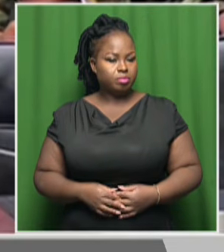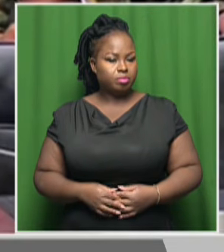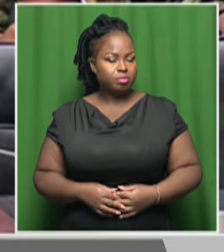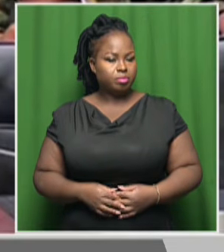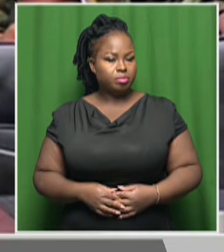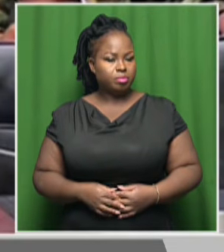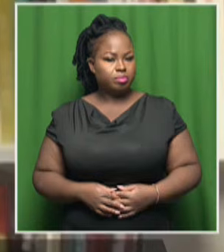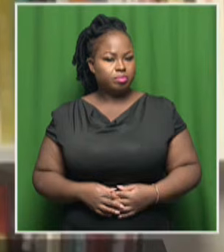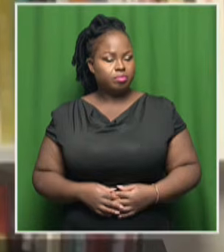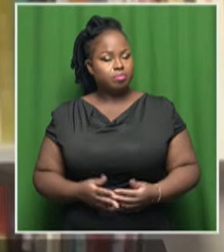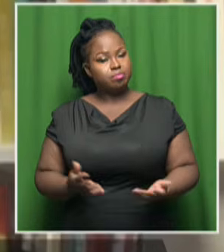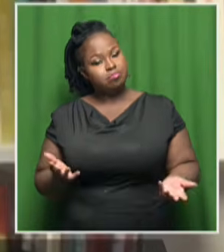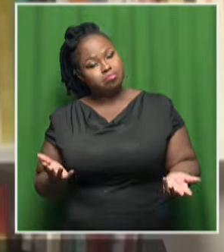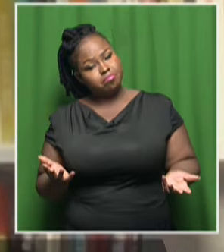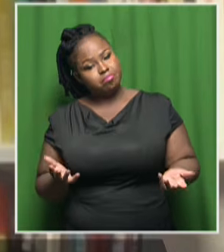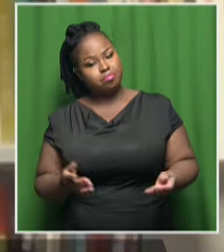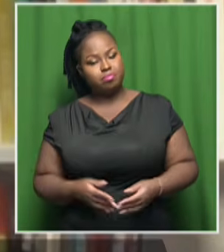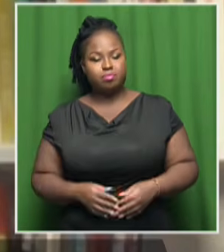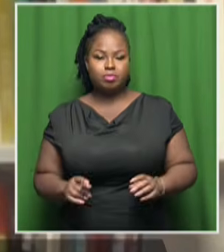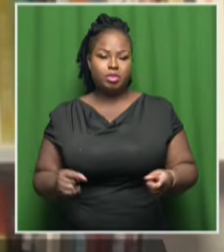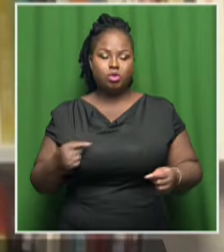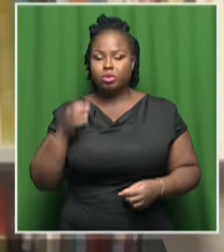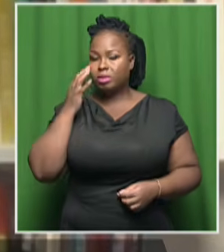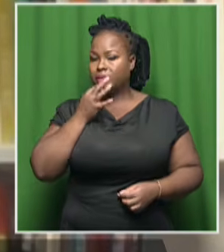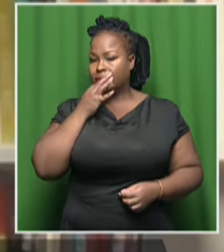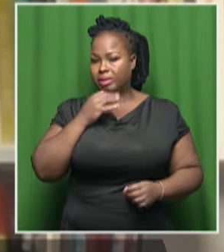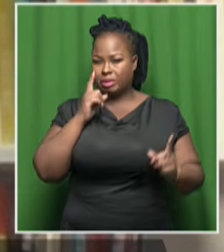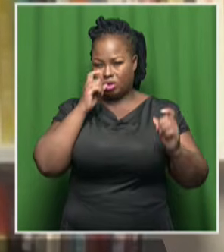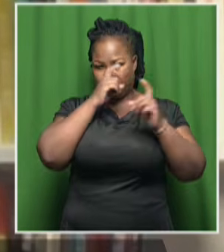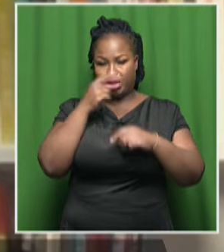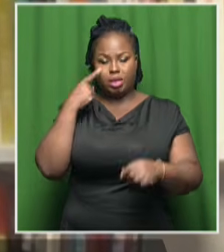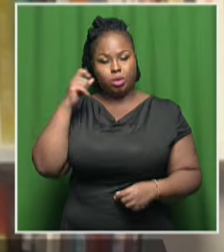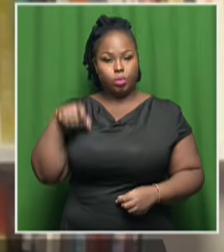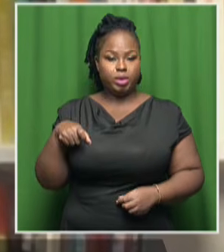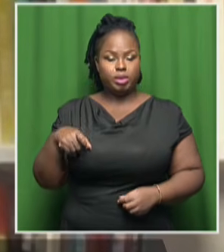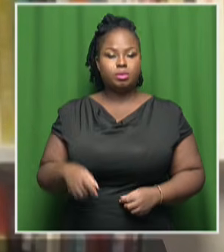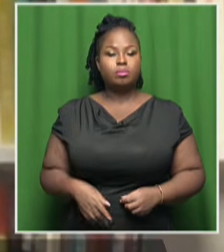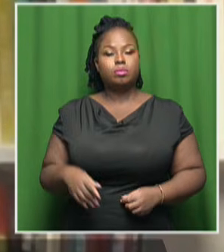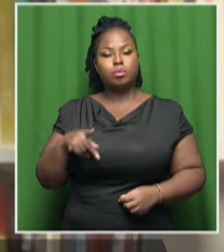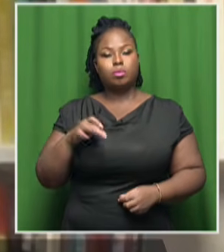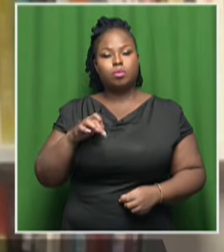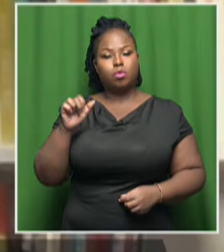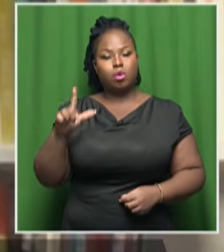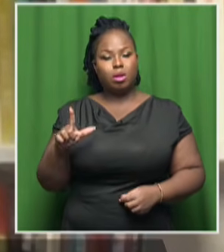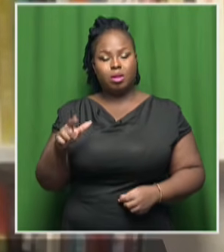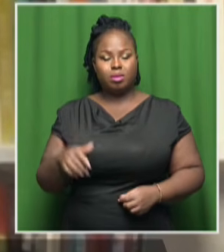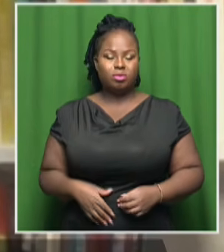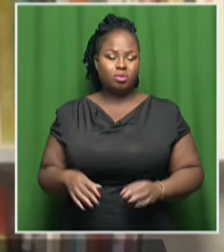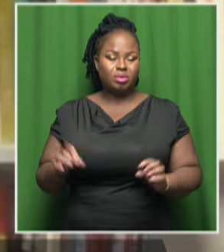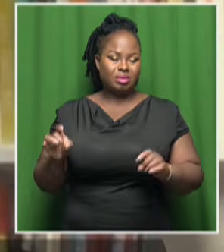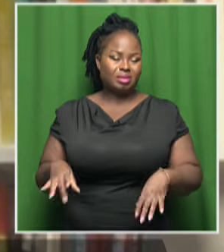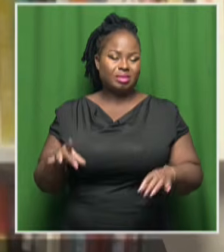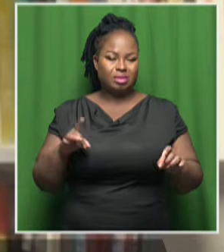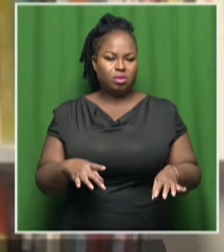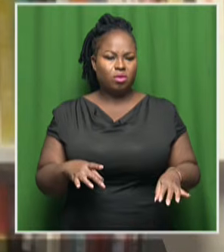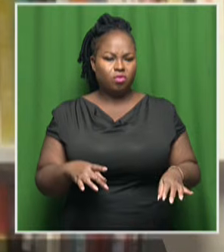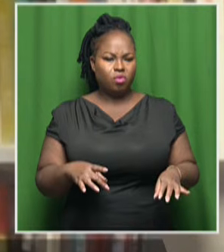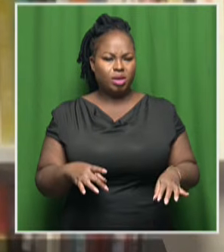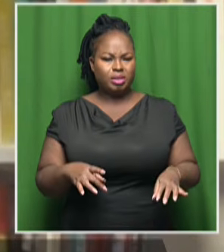Well, I wouldn't say he is a complicated witness. I would say Paulo O'Sullivan suffers from a certain level of